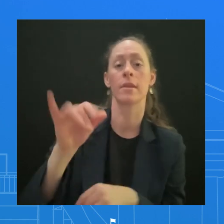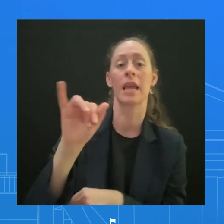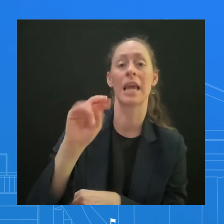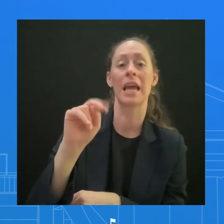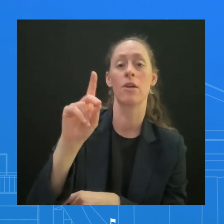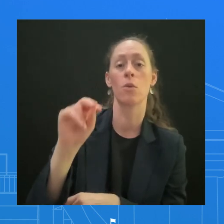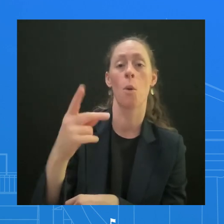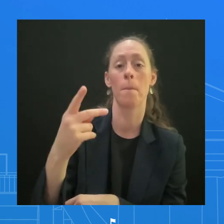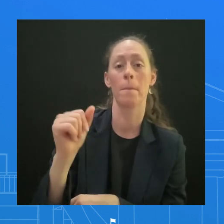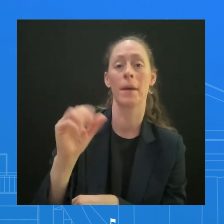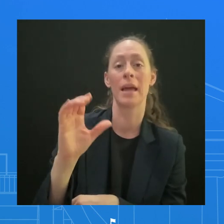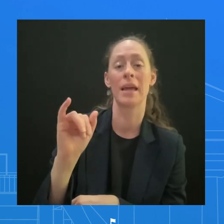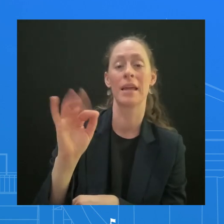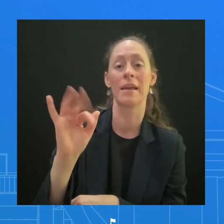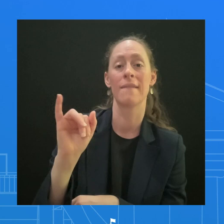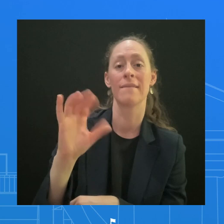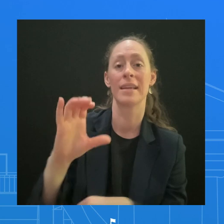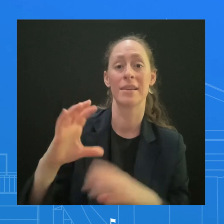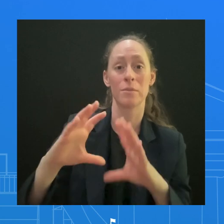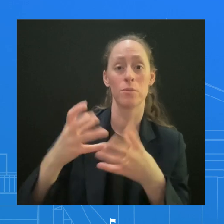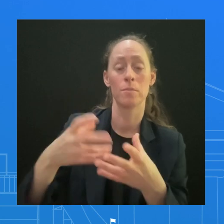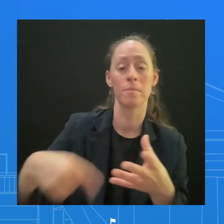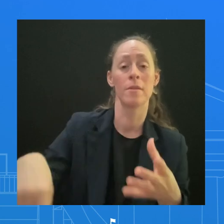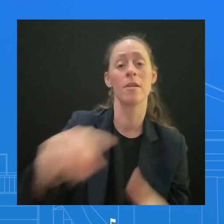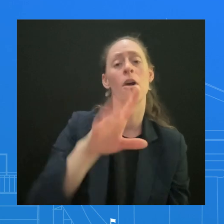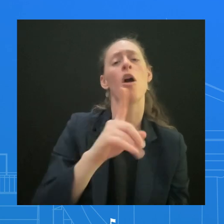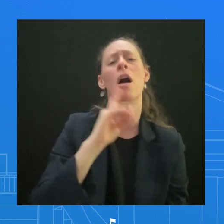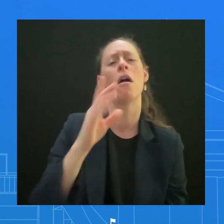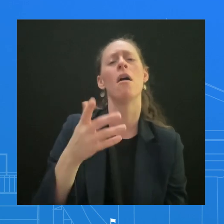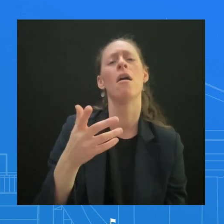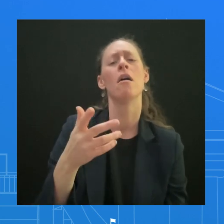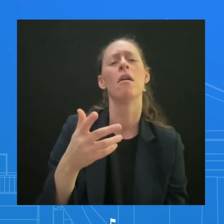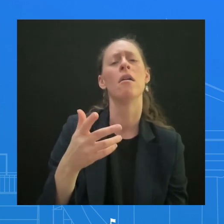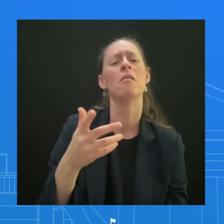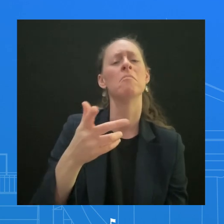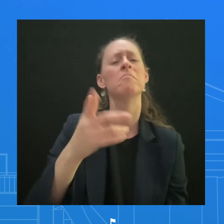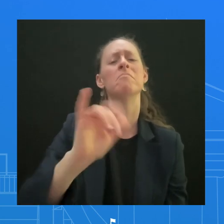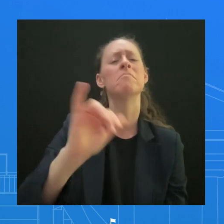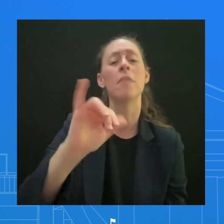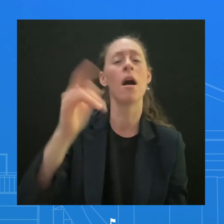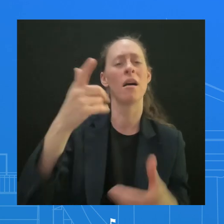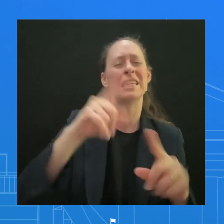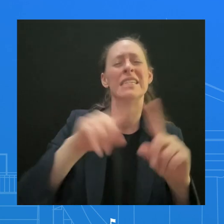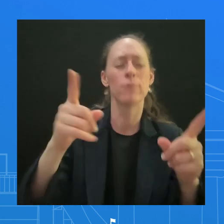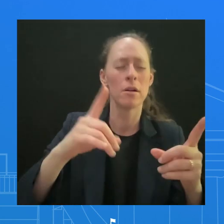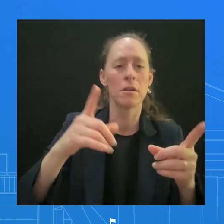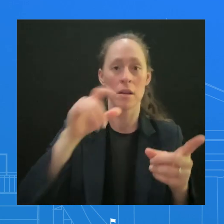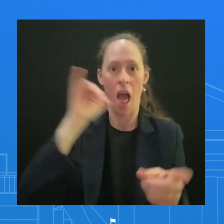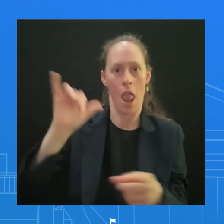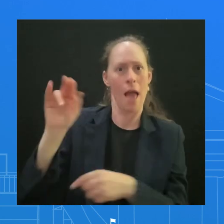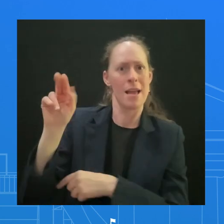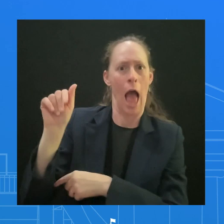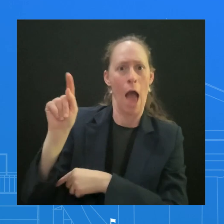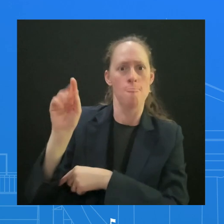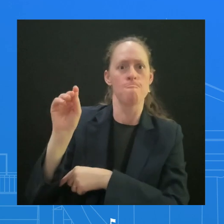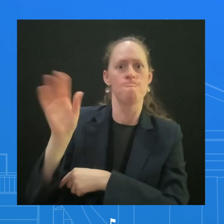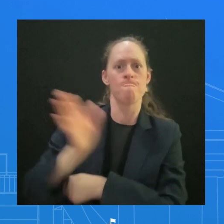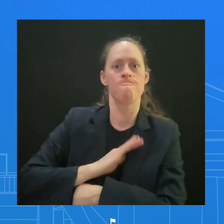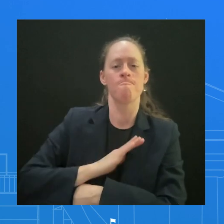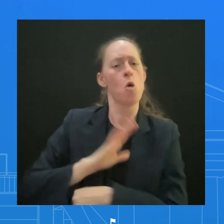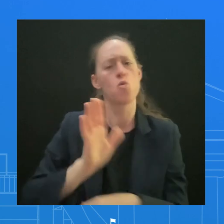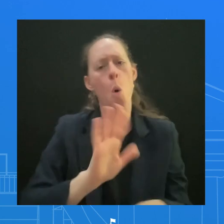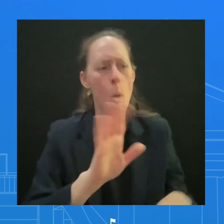not a formal alliance. It's not, it's not a military organization. But they have